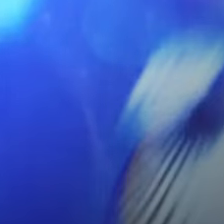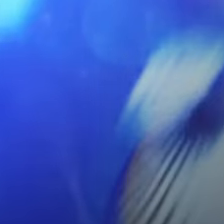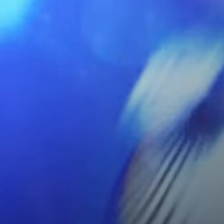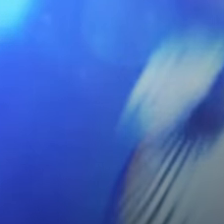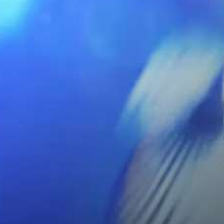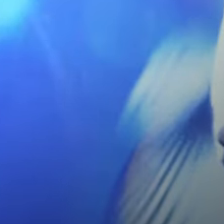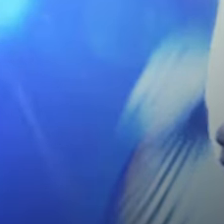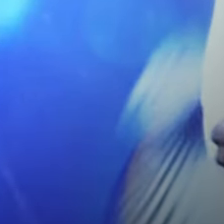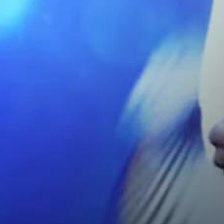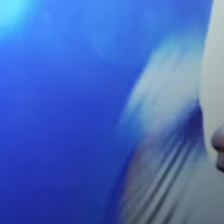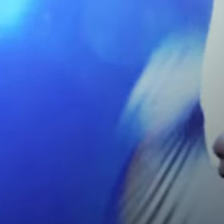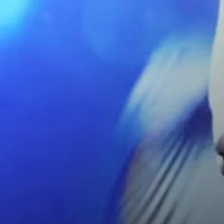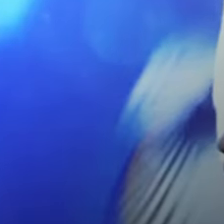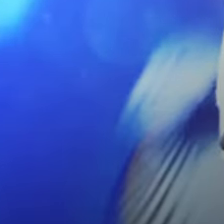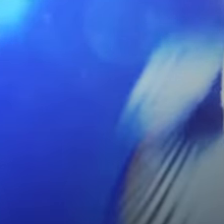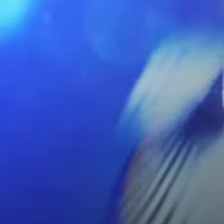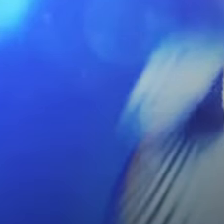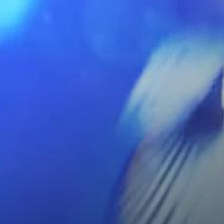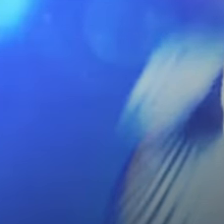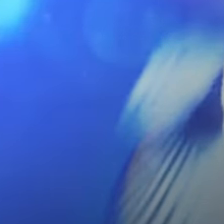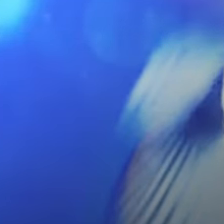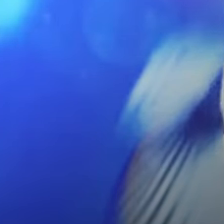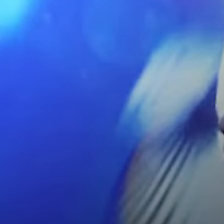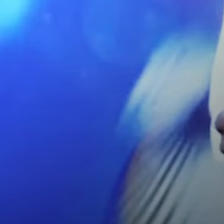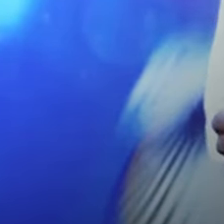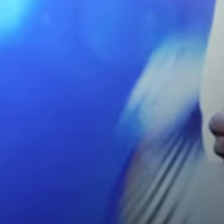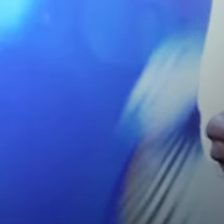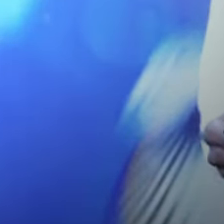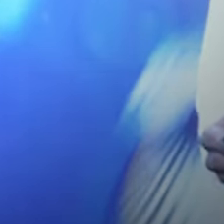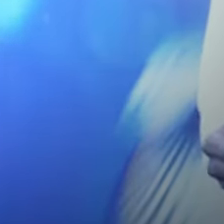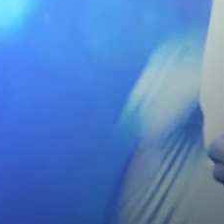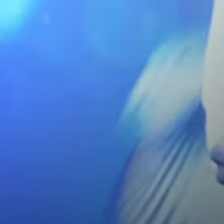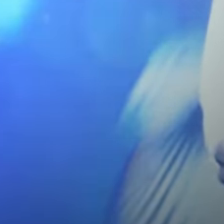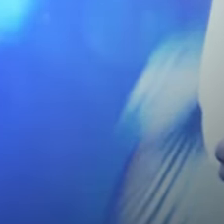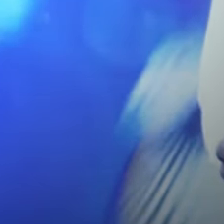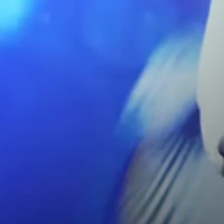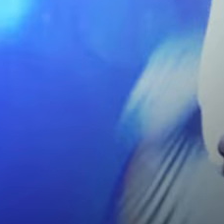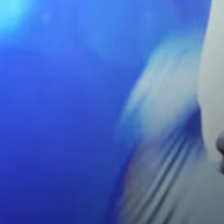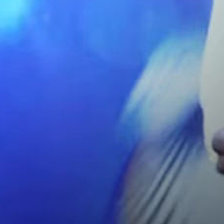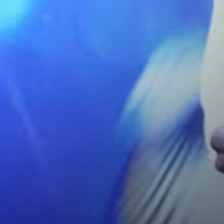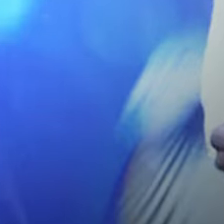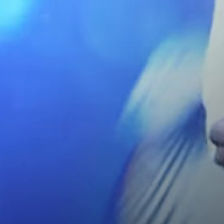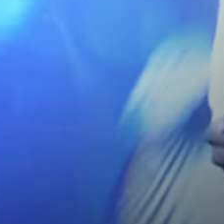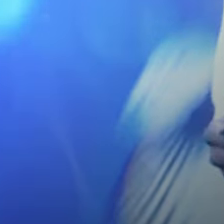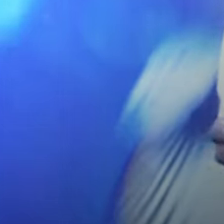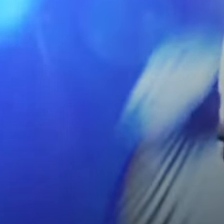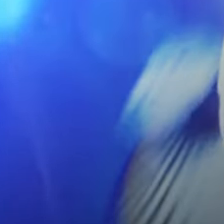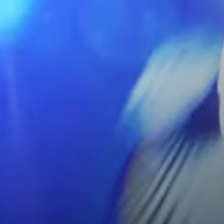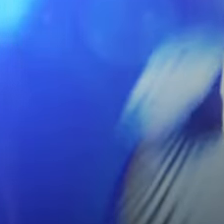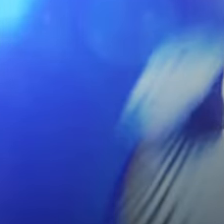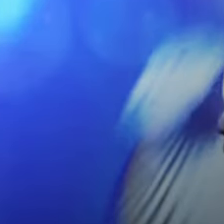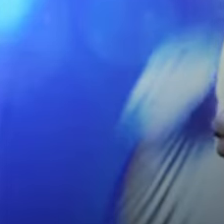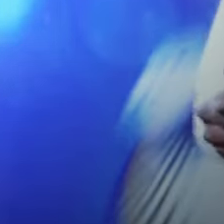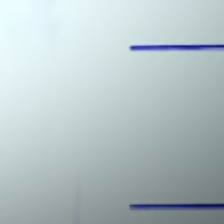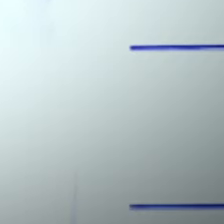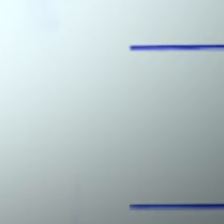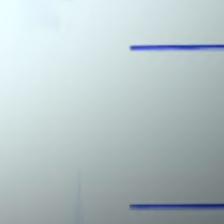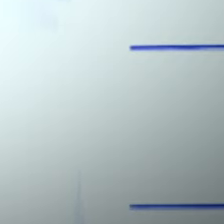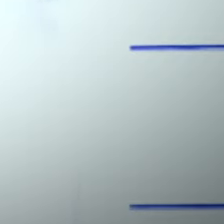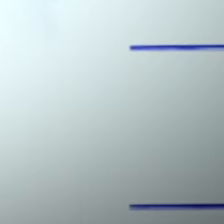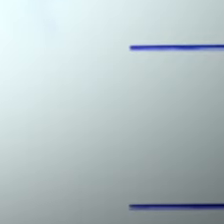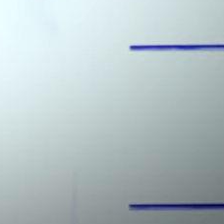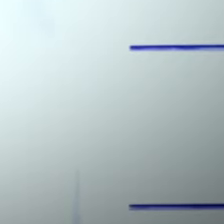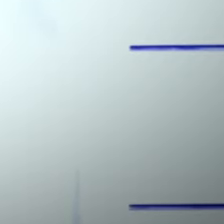in wisdom, in stature, and in favor with God and man. I trust him to say, Yesu,